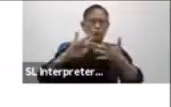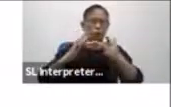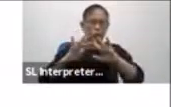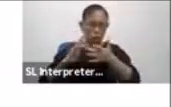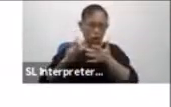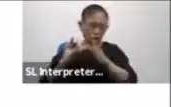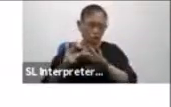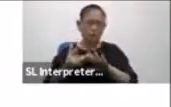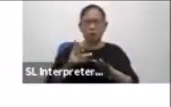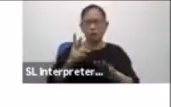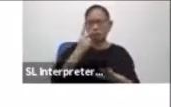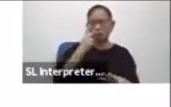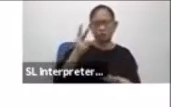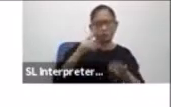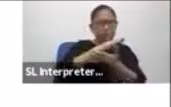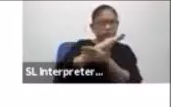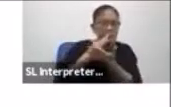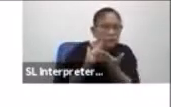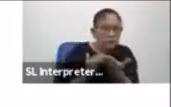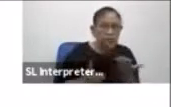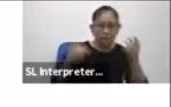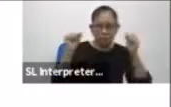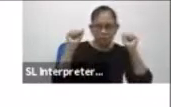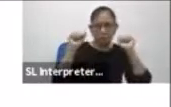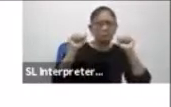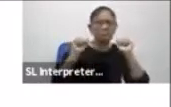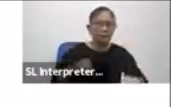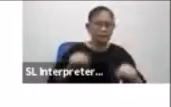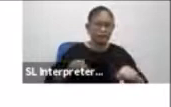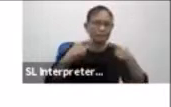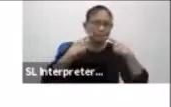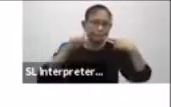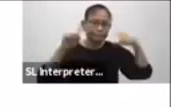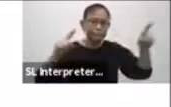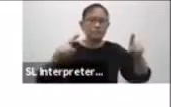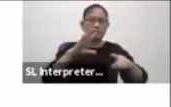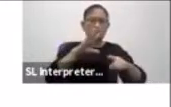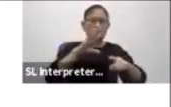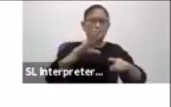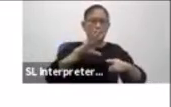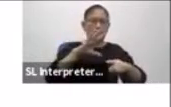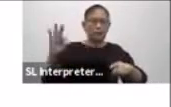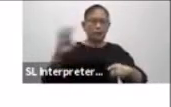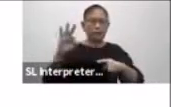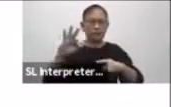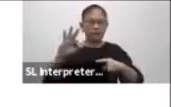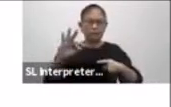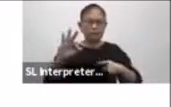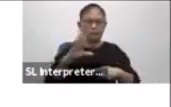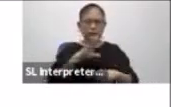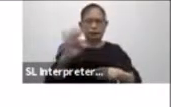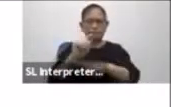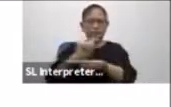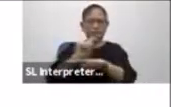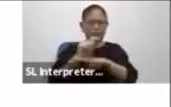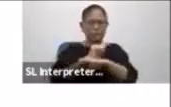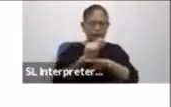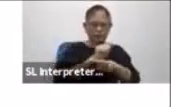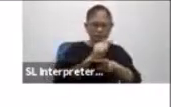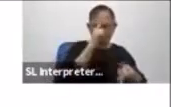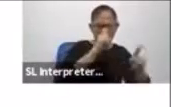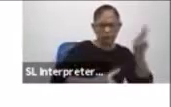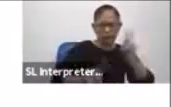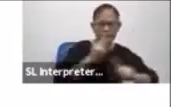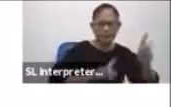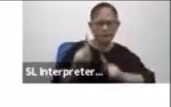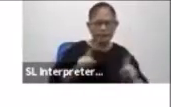even for very specific GBV-related areas like case management and training for hotline operators, et cetera. And we are realizing that